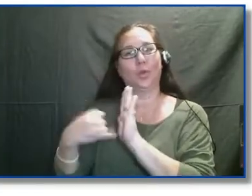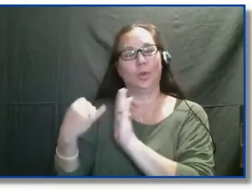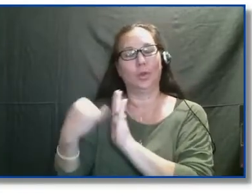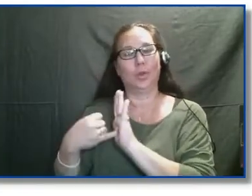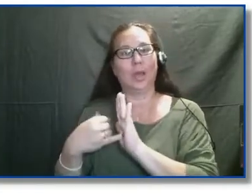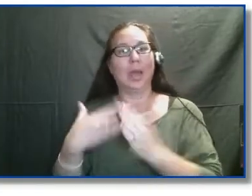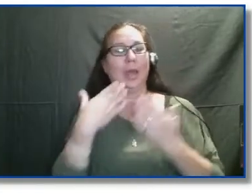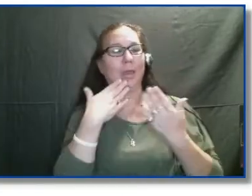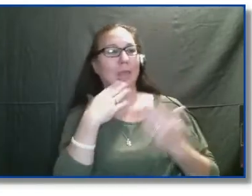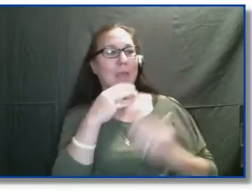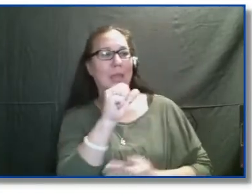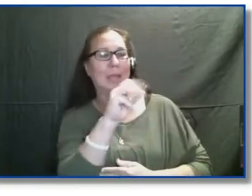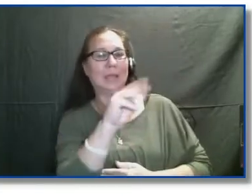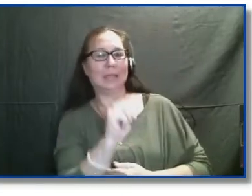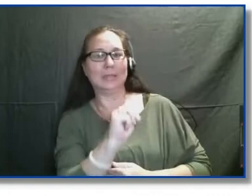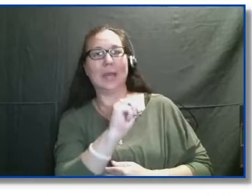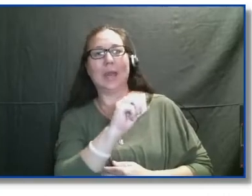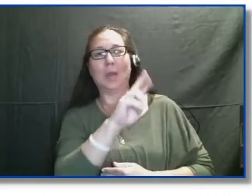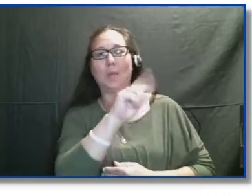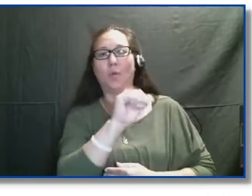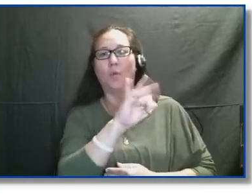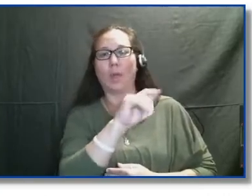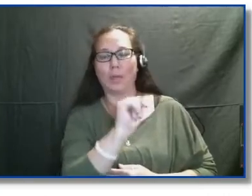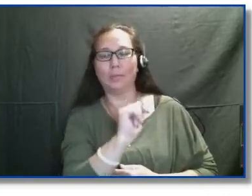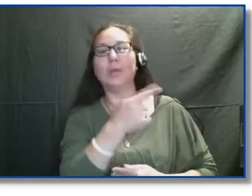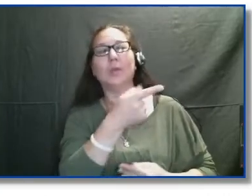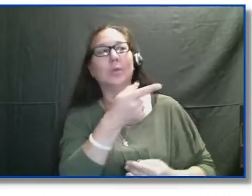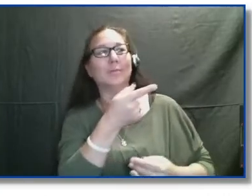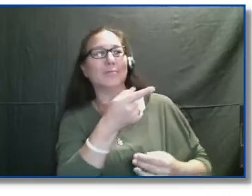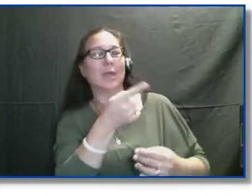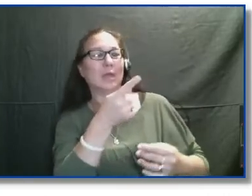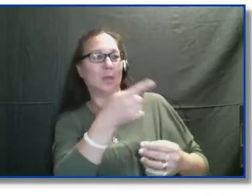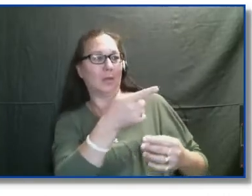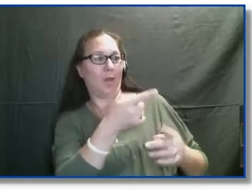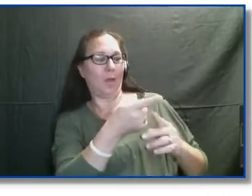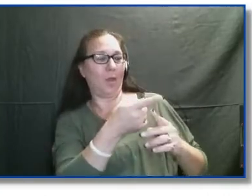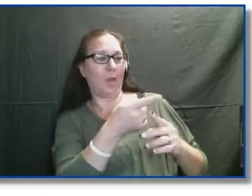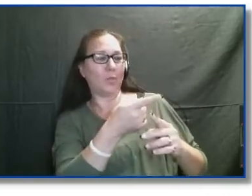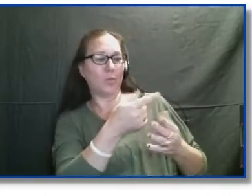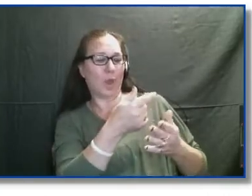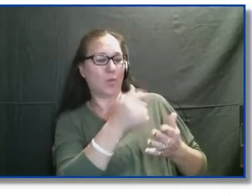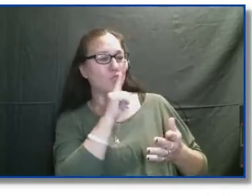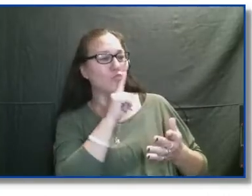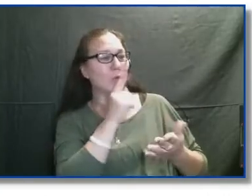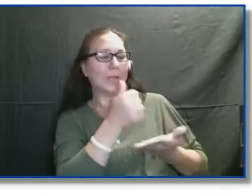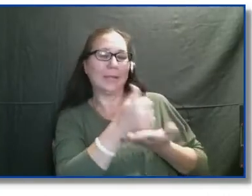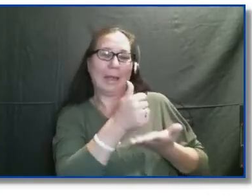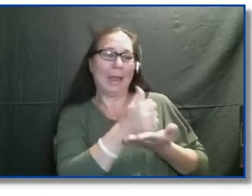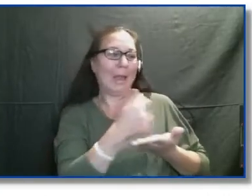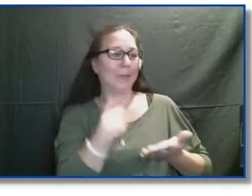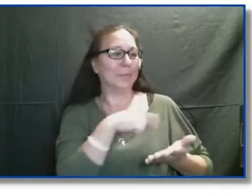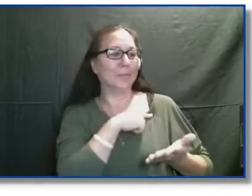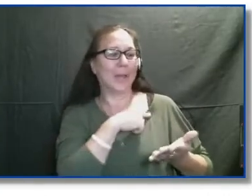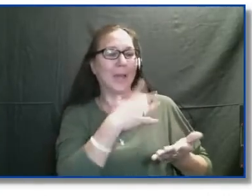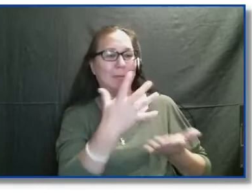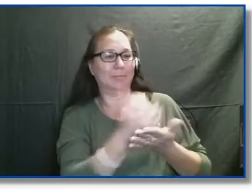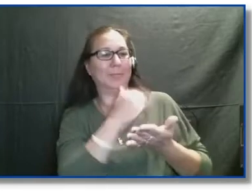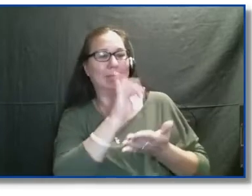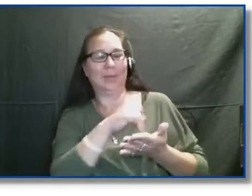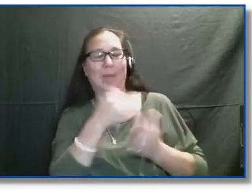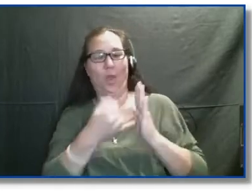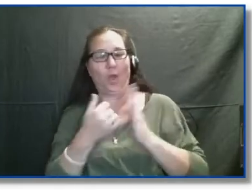Rausch of the Tanya Bonaktar Gallery, who was invaluable in helping us to get to us where we are today. And I also want to